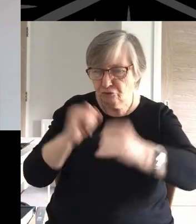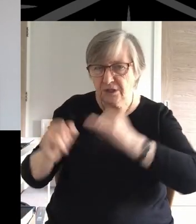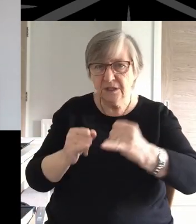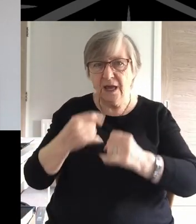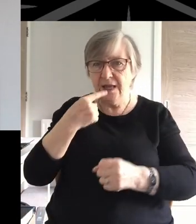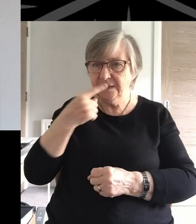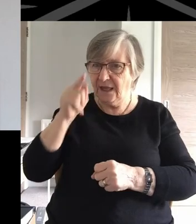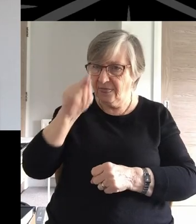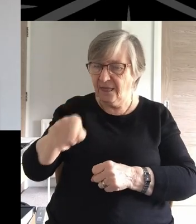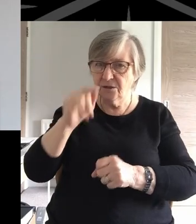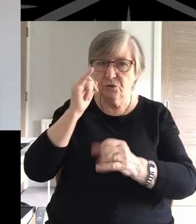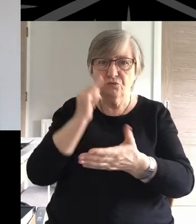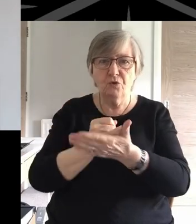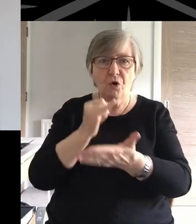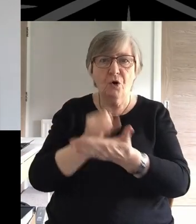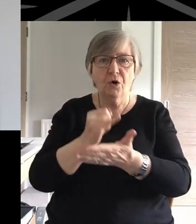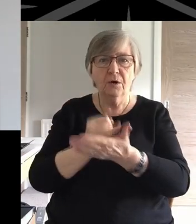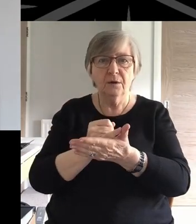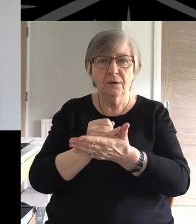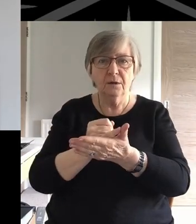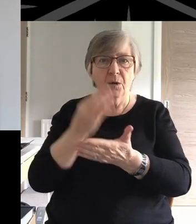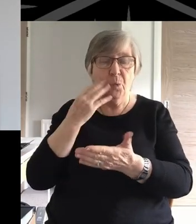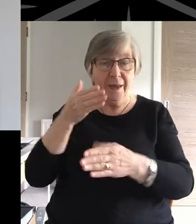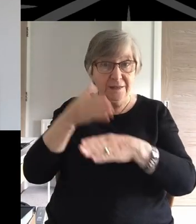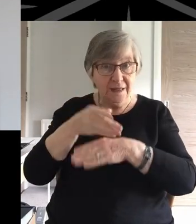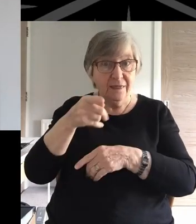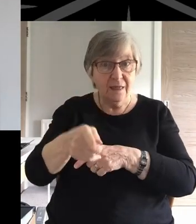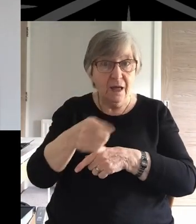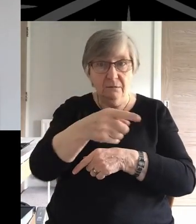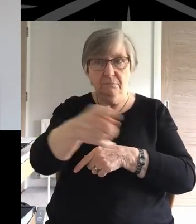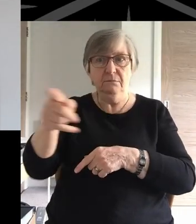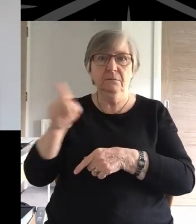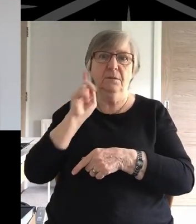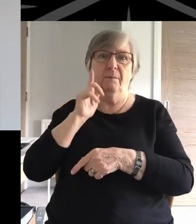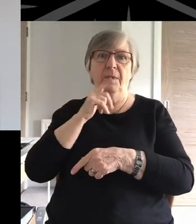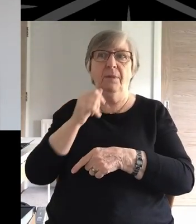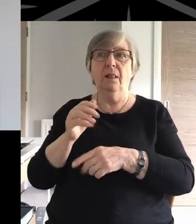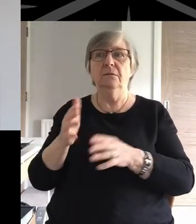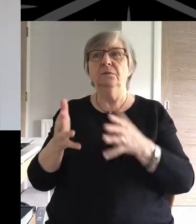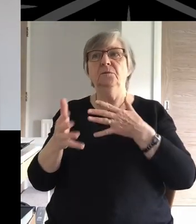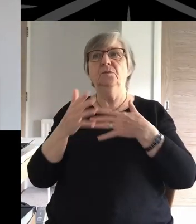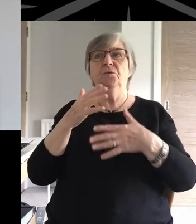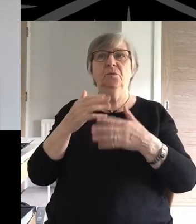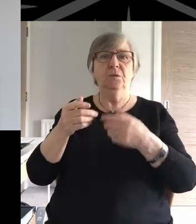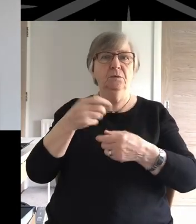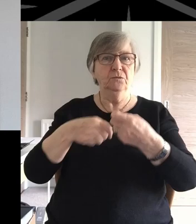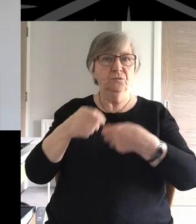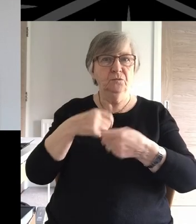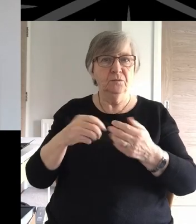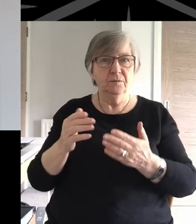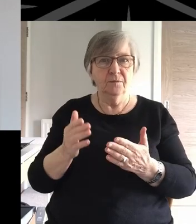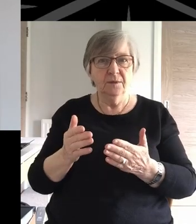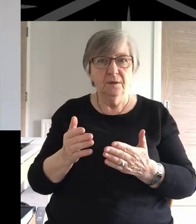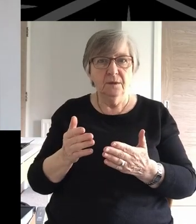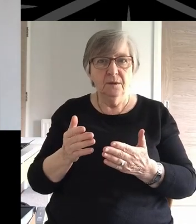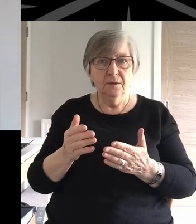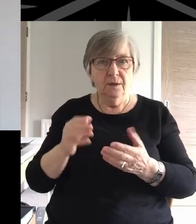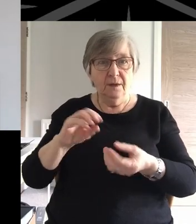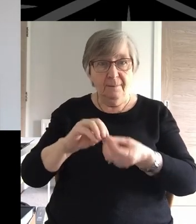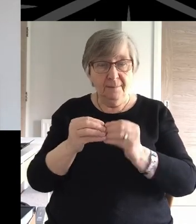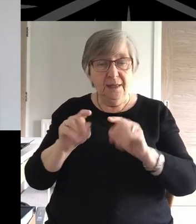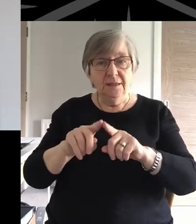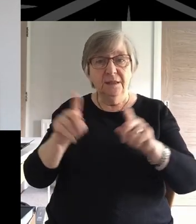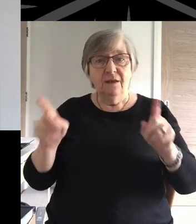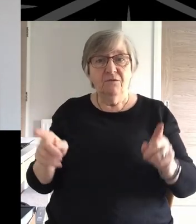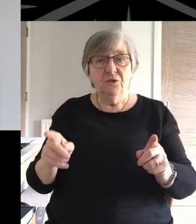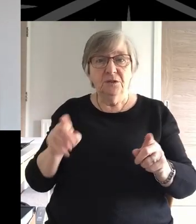wrong." And when he did that, it made waves in this community. It made a